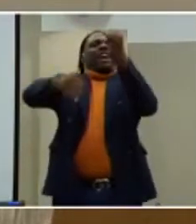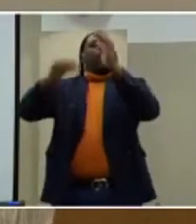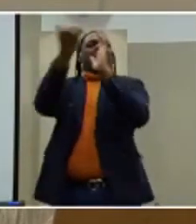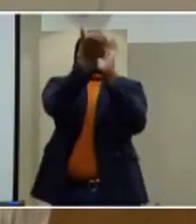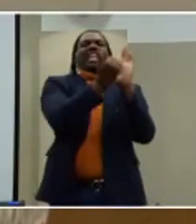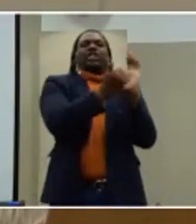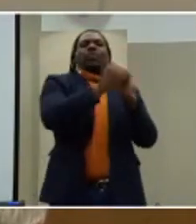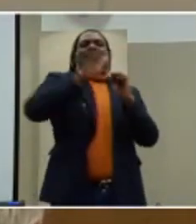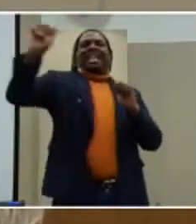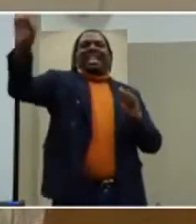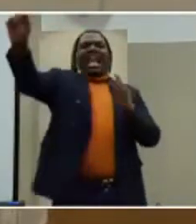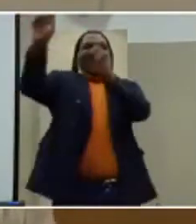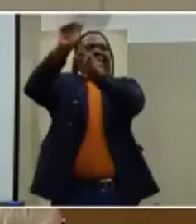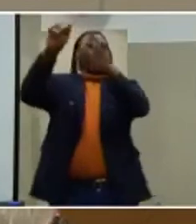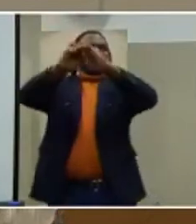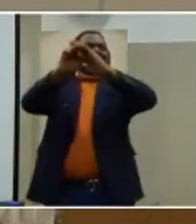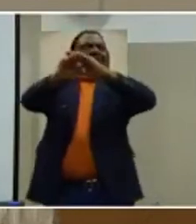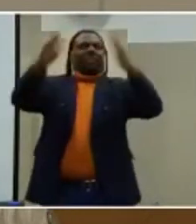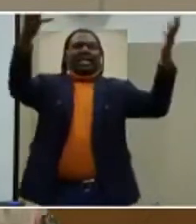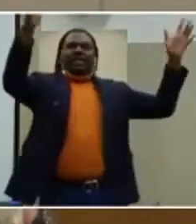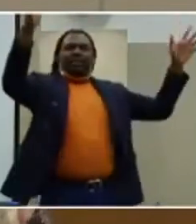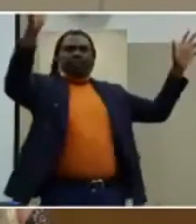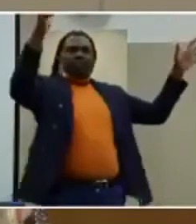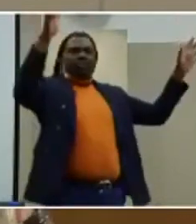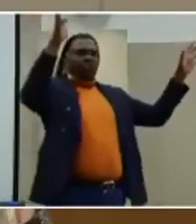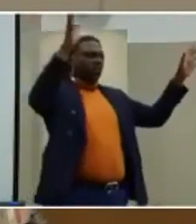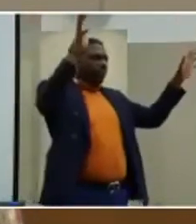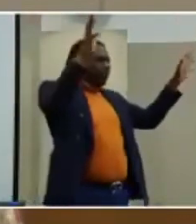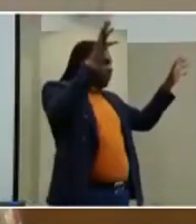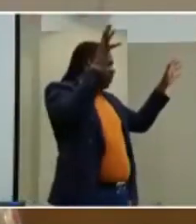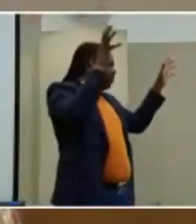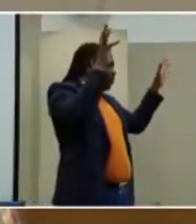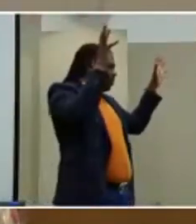on the accessibility of public rights-of-way.